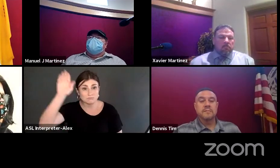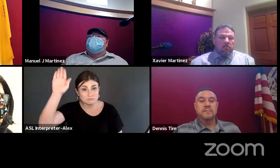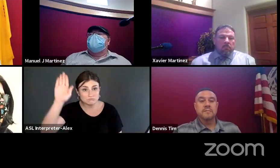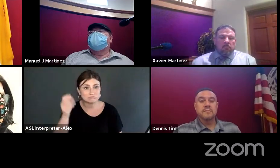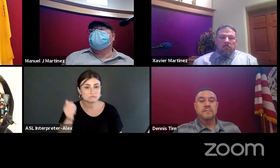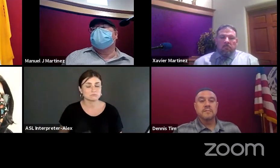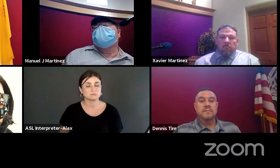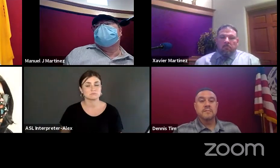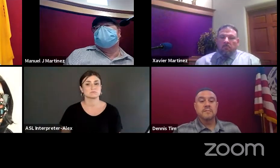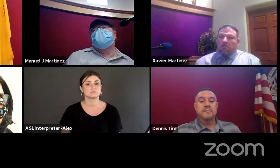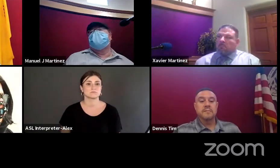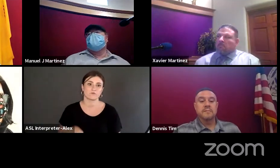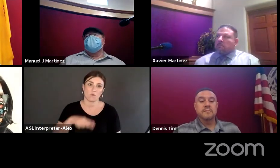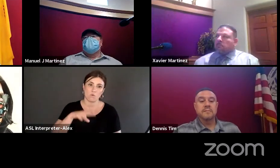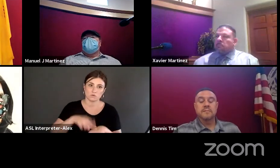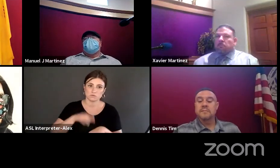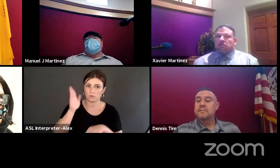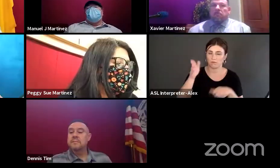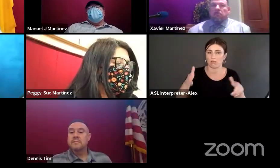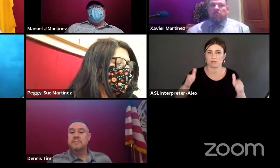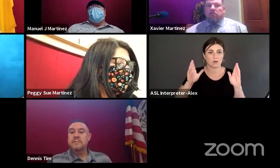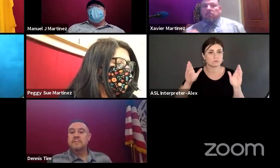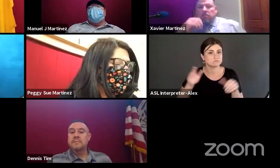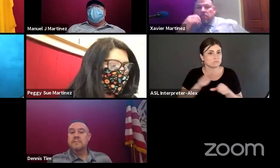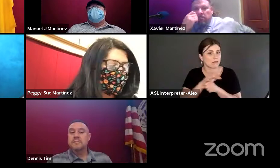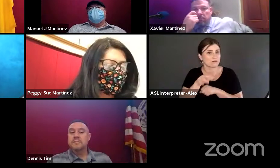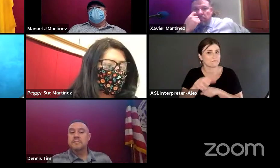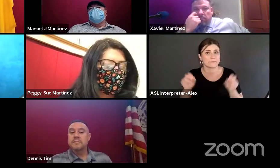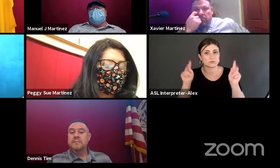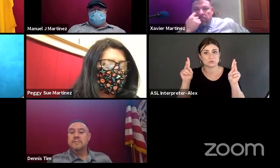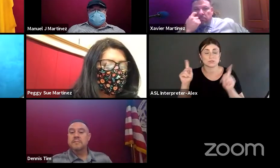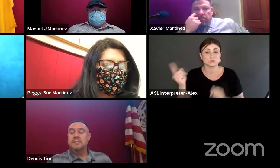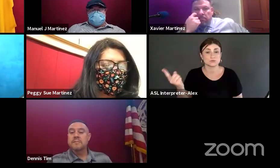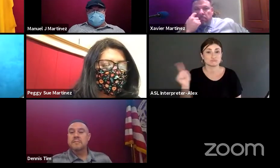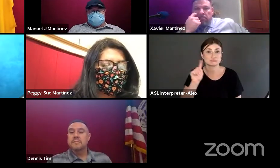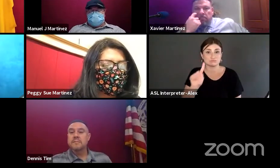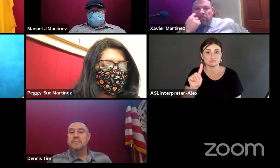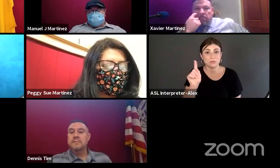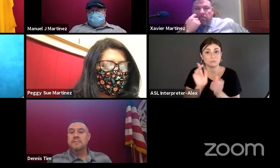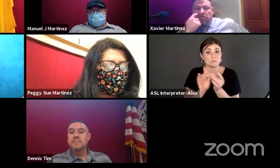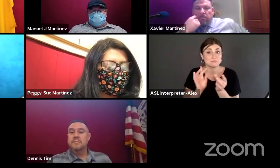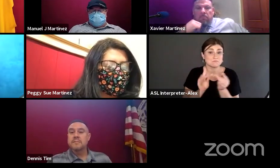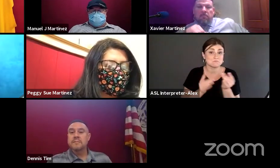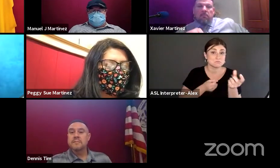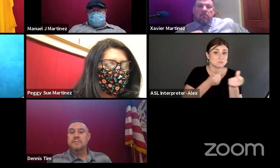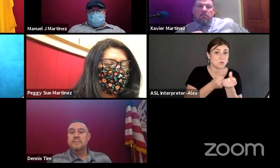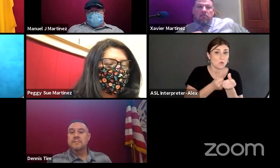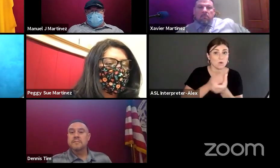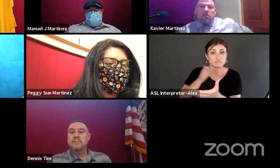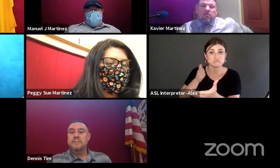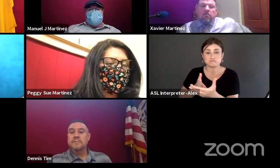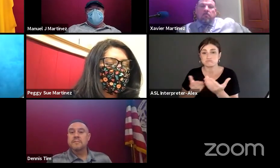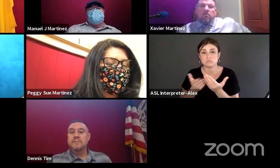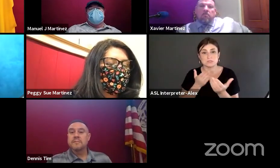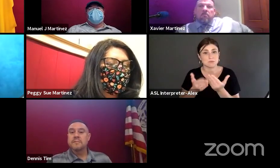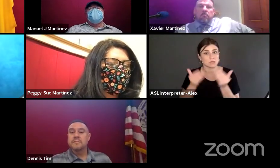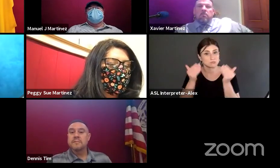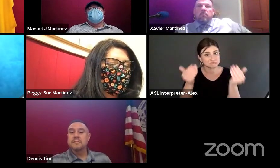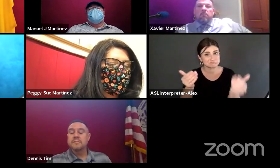And of course, we'll give everybody ample opportunity to come up and speak either in favor of the ordinance or against